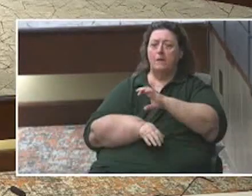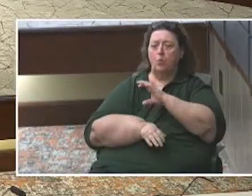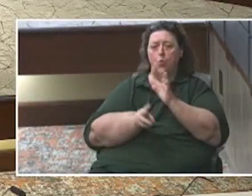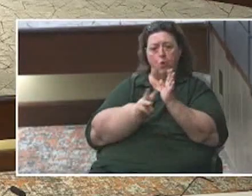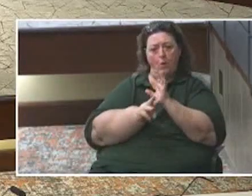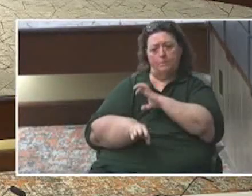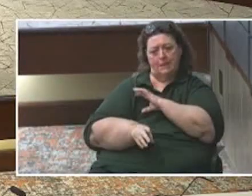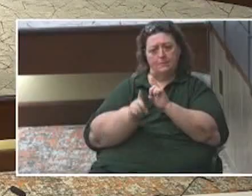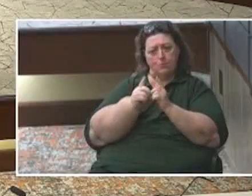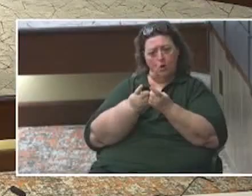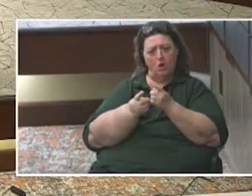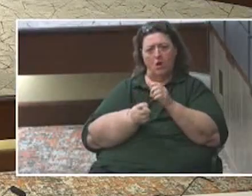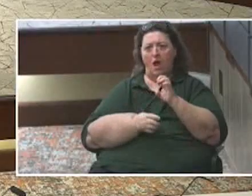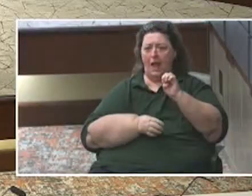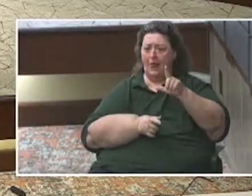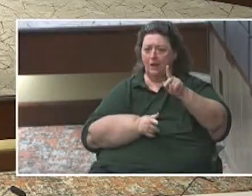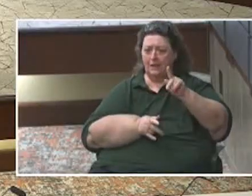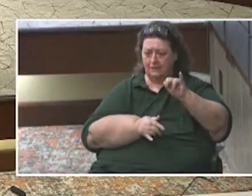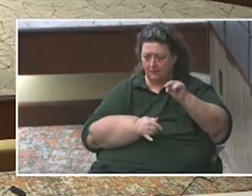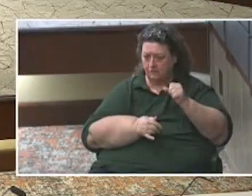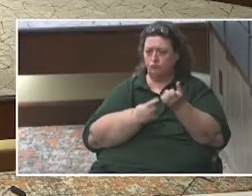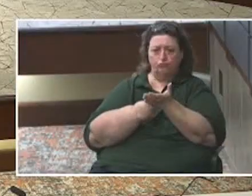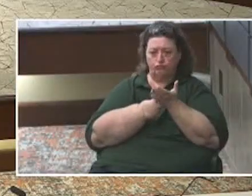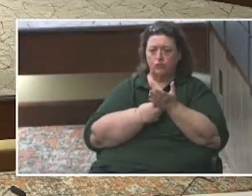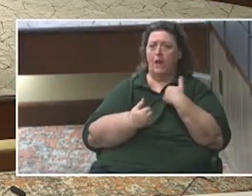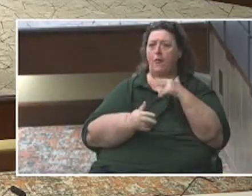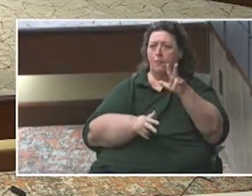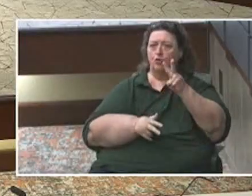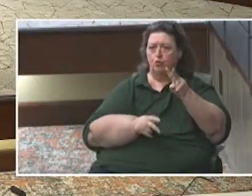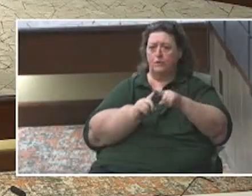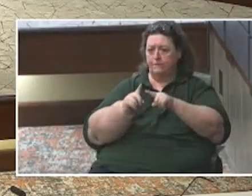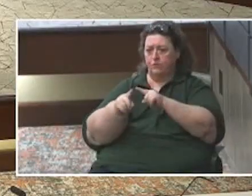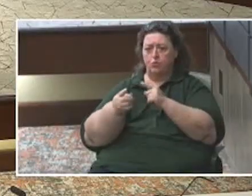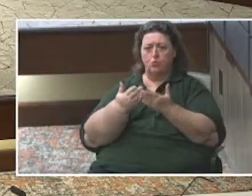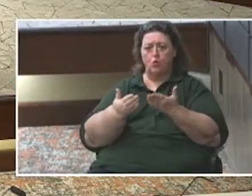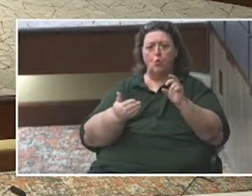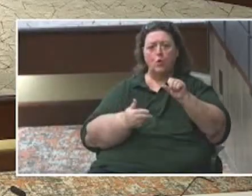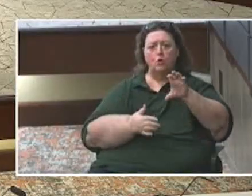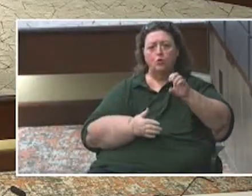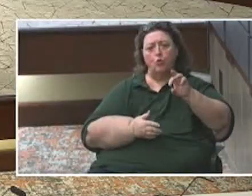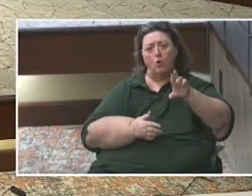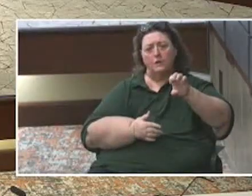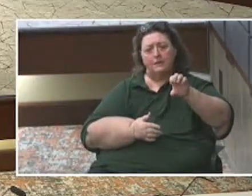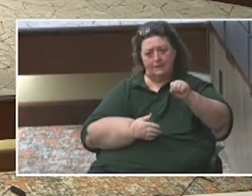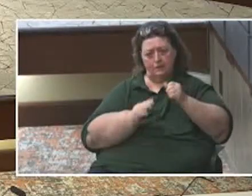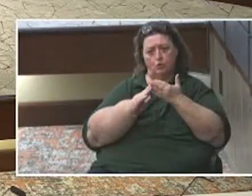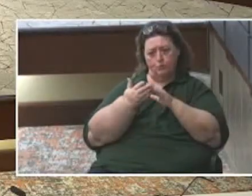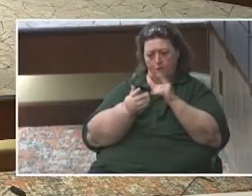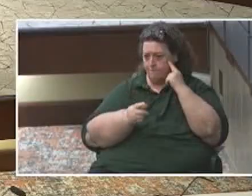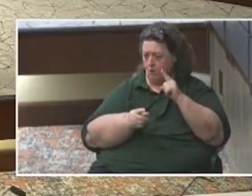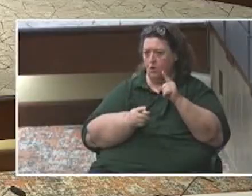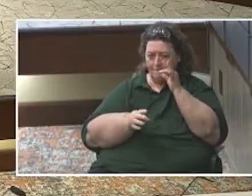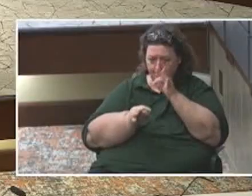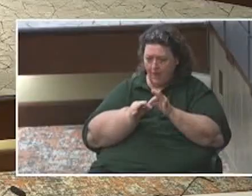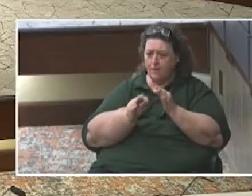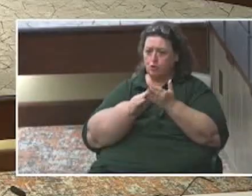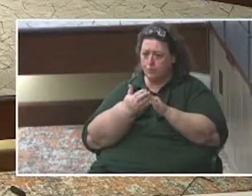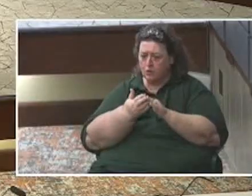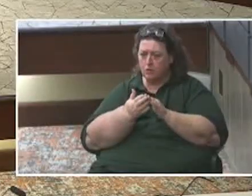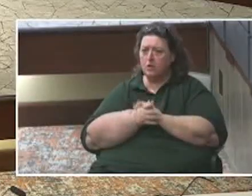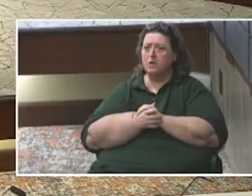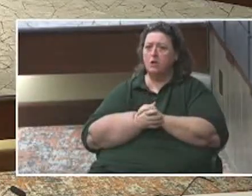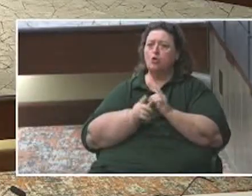Department. City departments and local nonprofits provided 32 resource tables highlighting our community resources for the faith community to take back